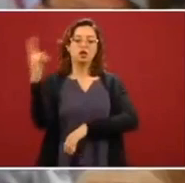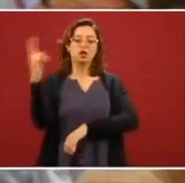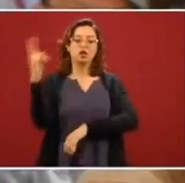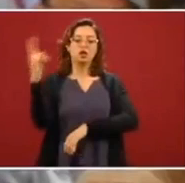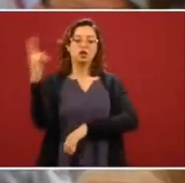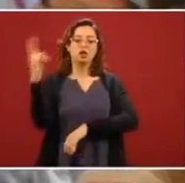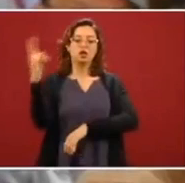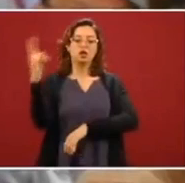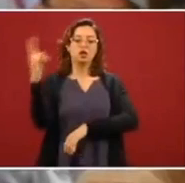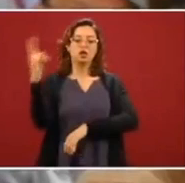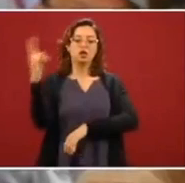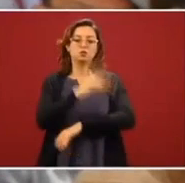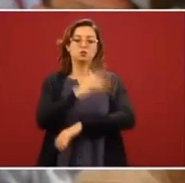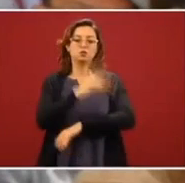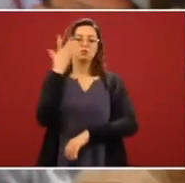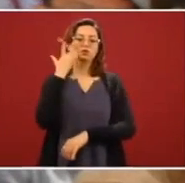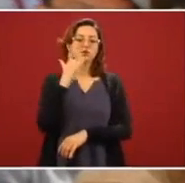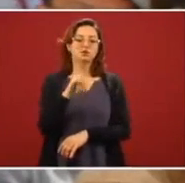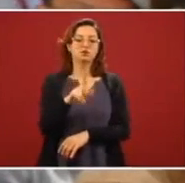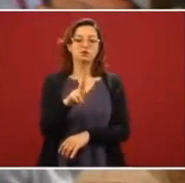in Santa Lucia is going.